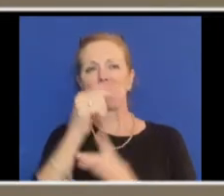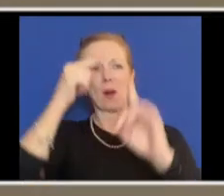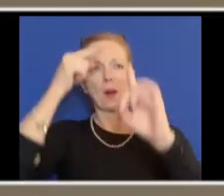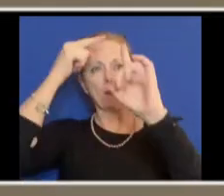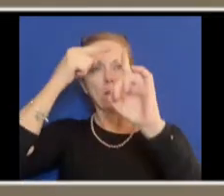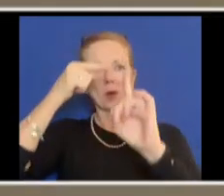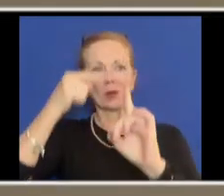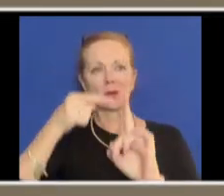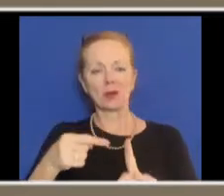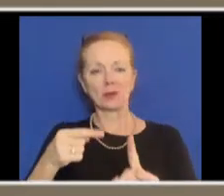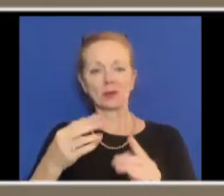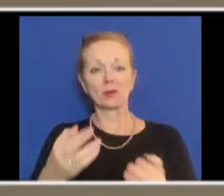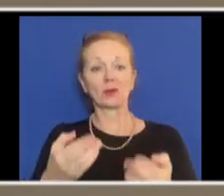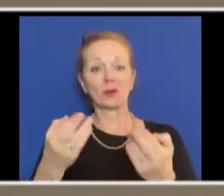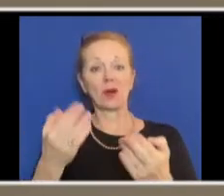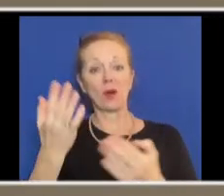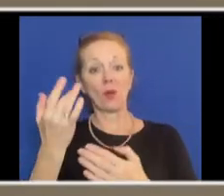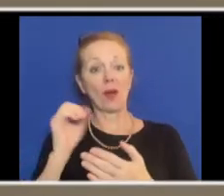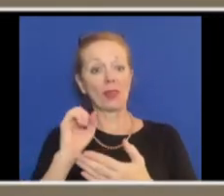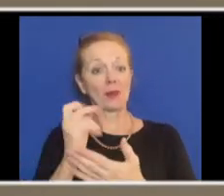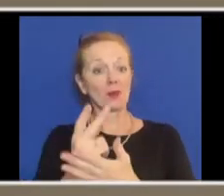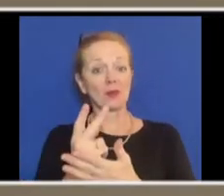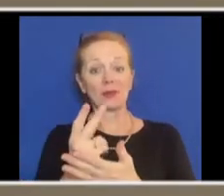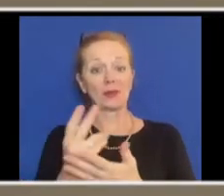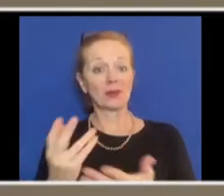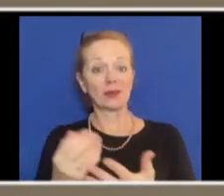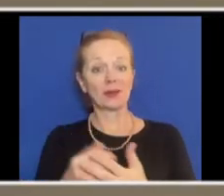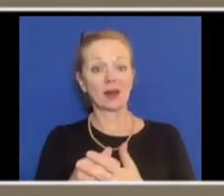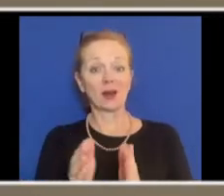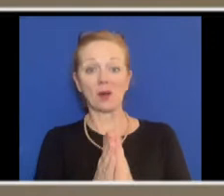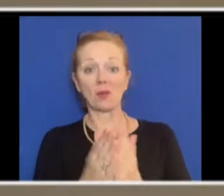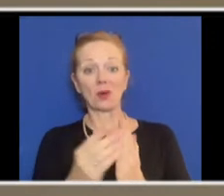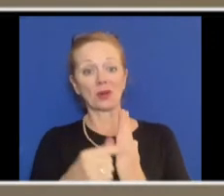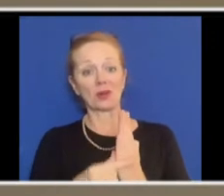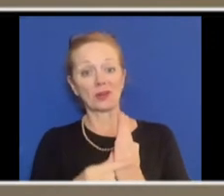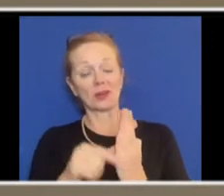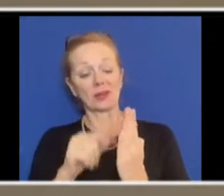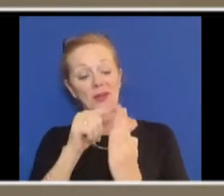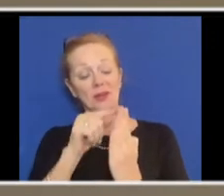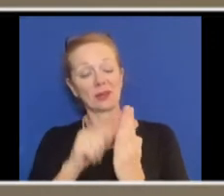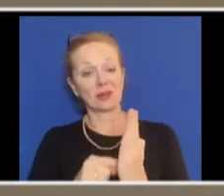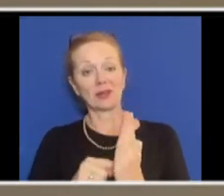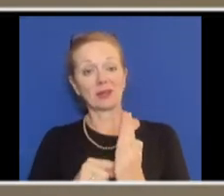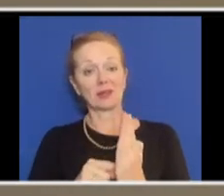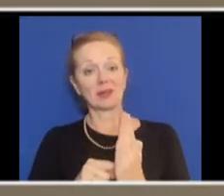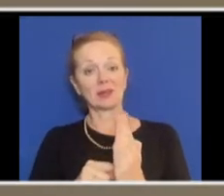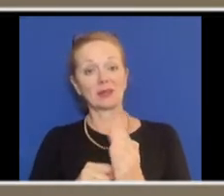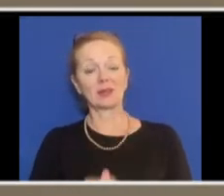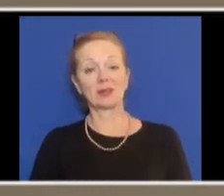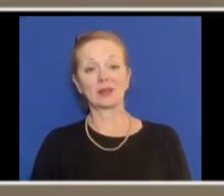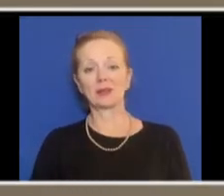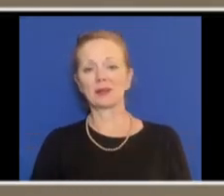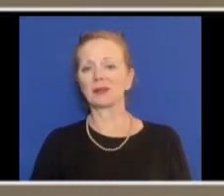of recommendations of why they approved it and I'll booklet I mean it's it's very consistent